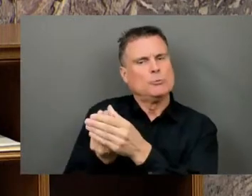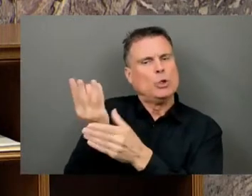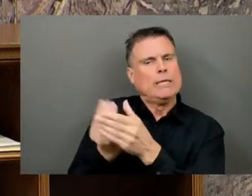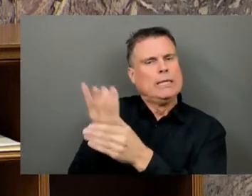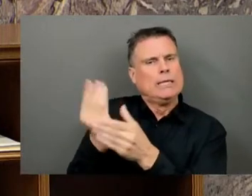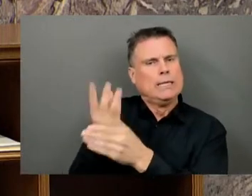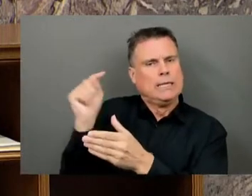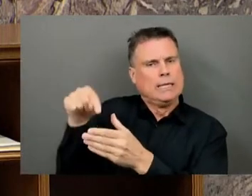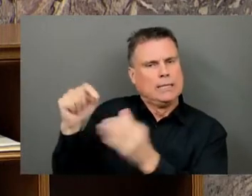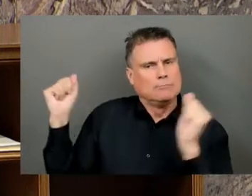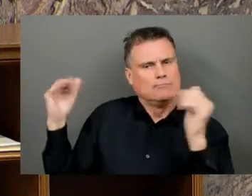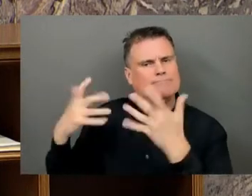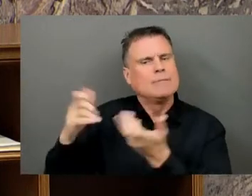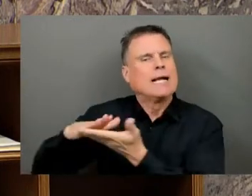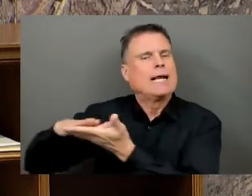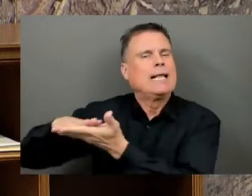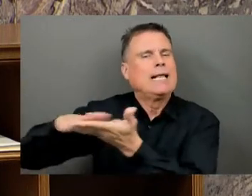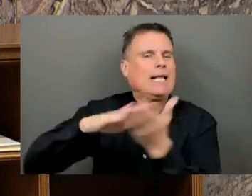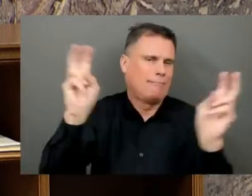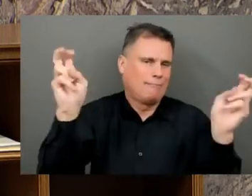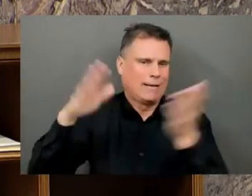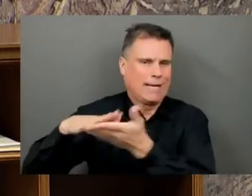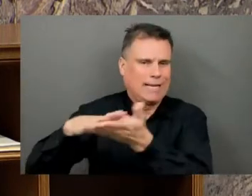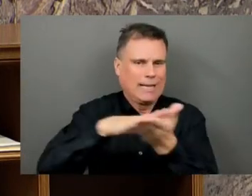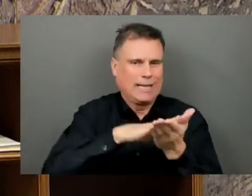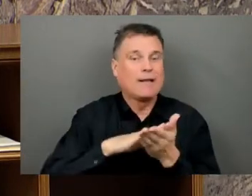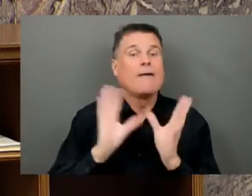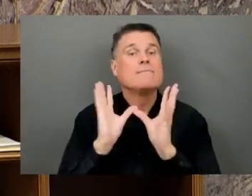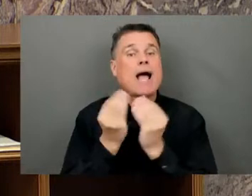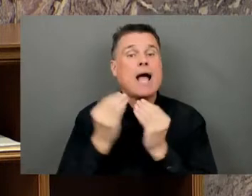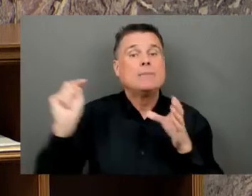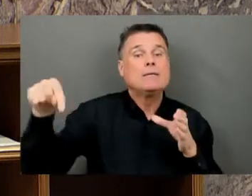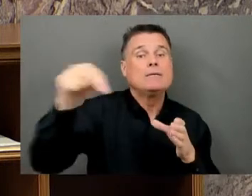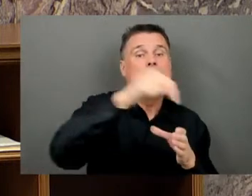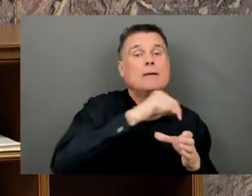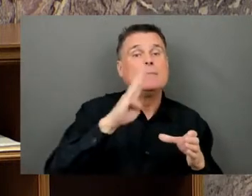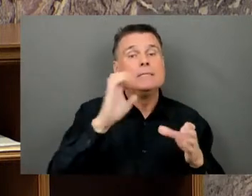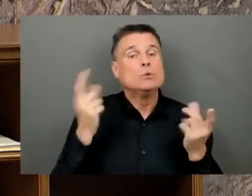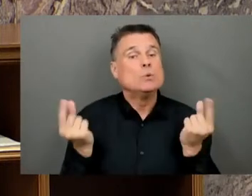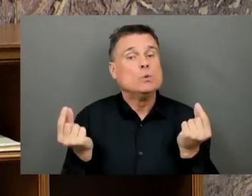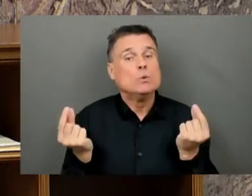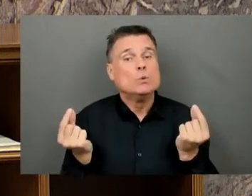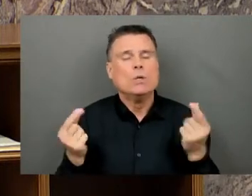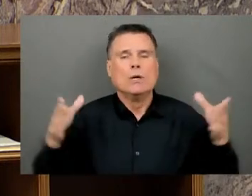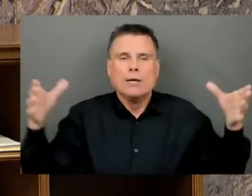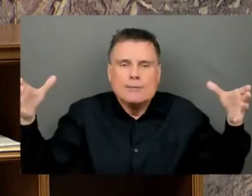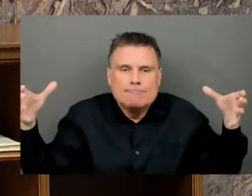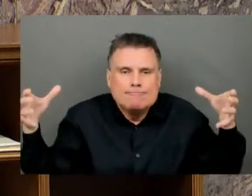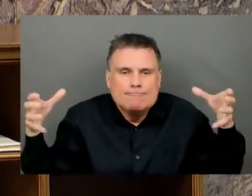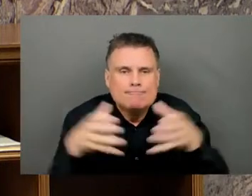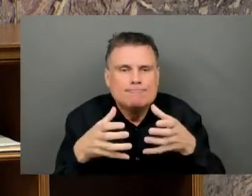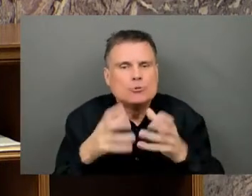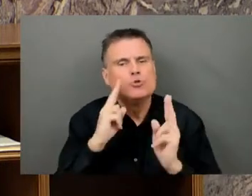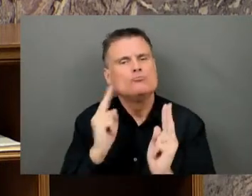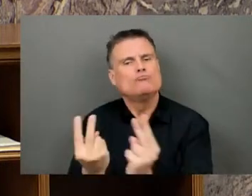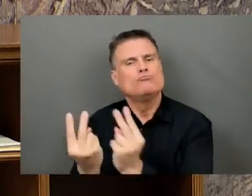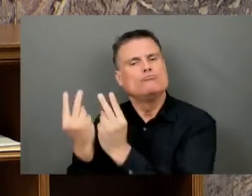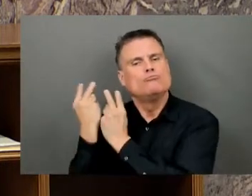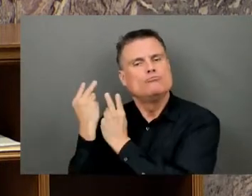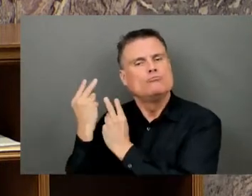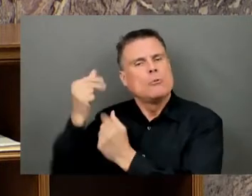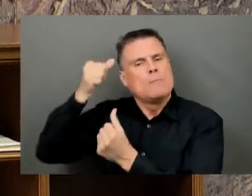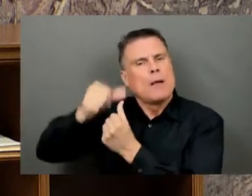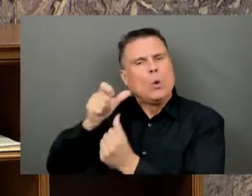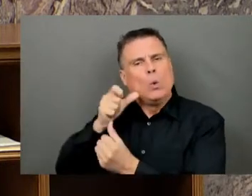when families across British Columbia unite to honor their ancestors, reflecting on the legacies